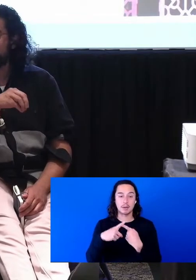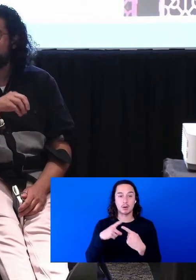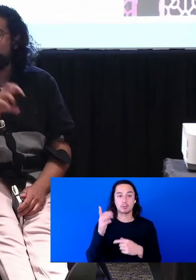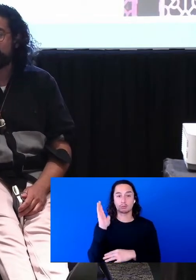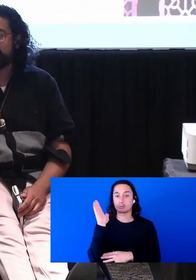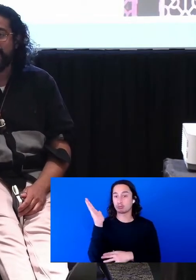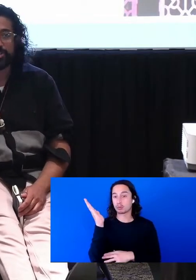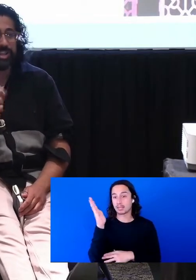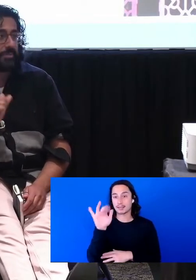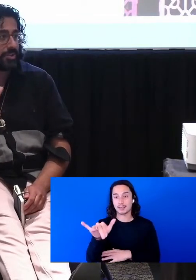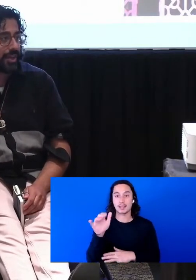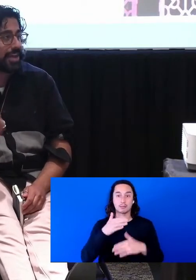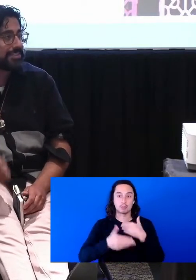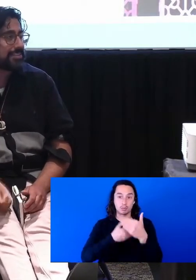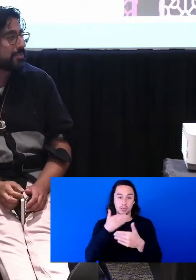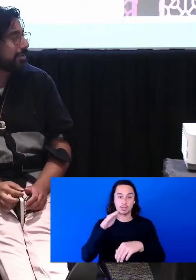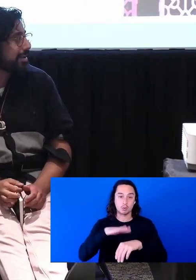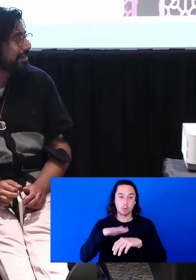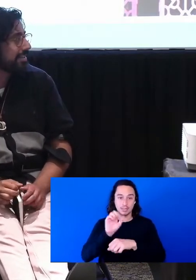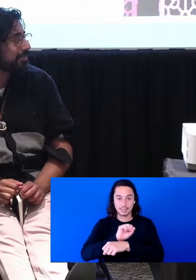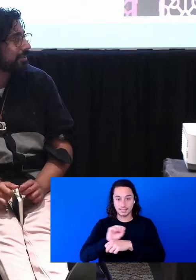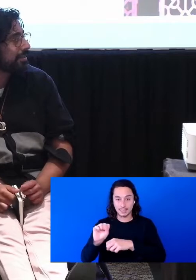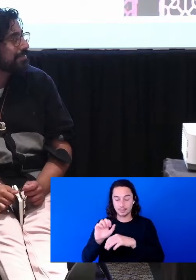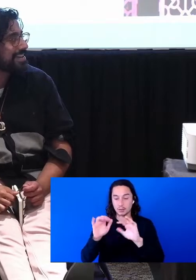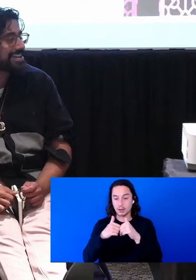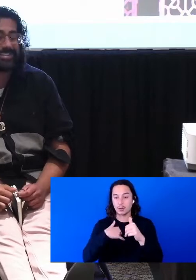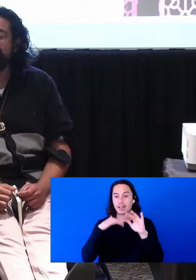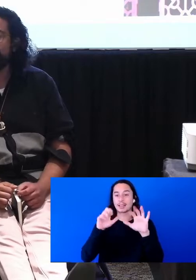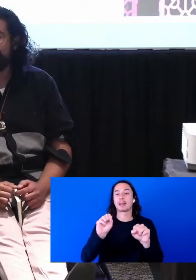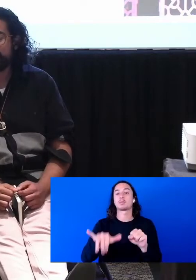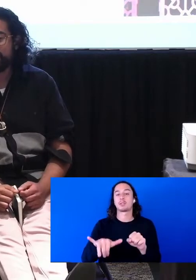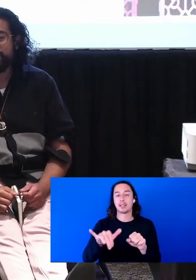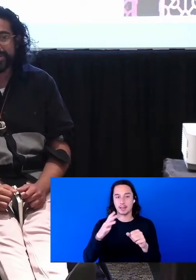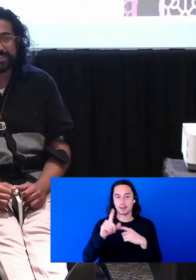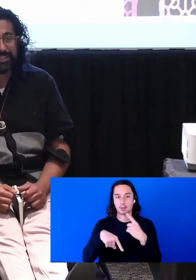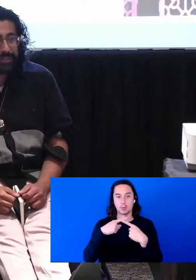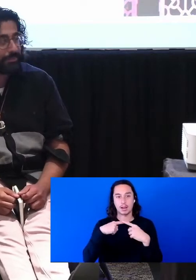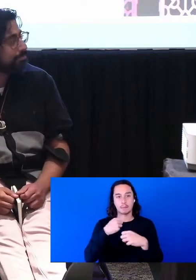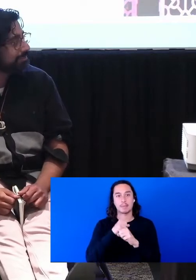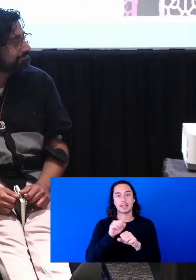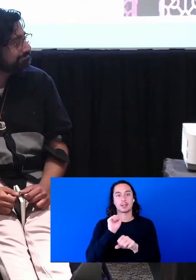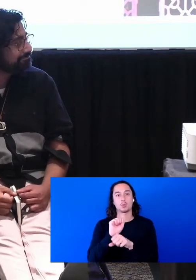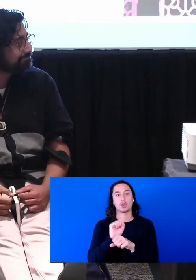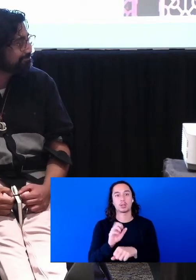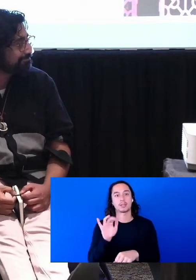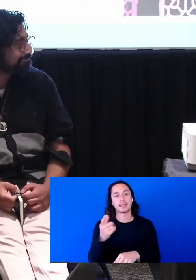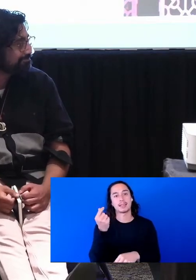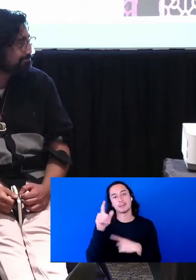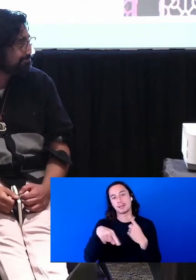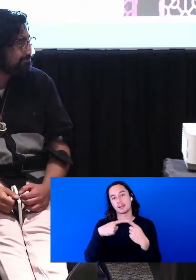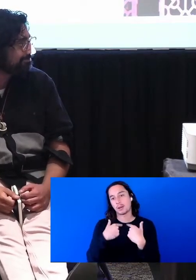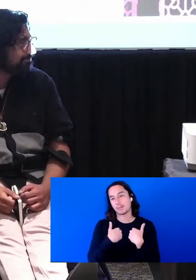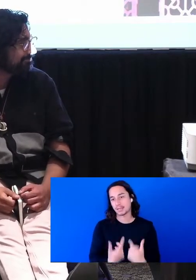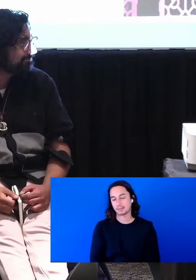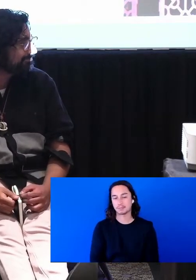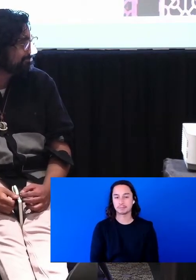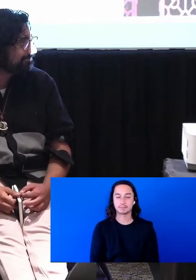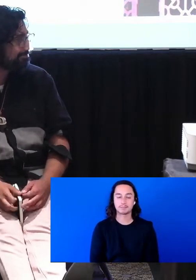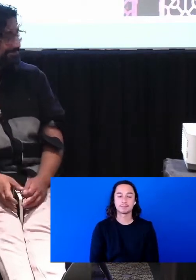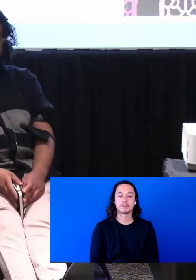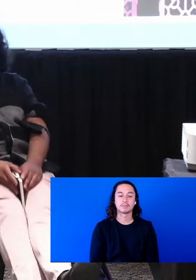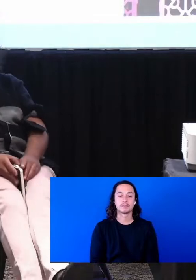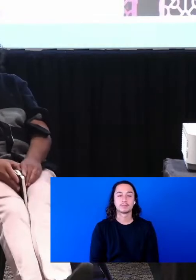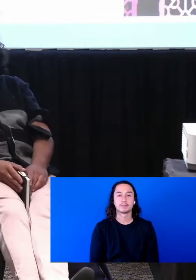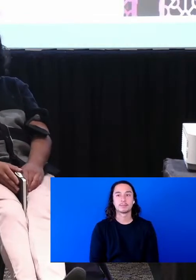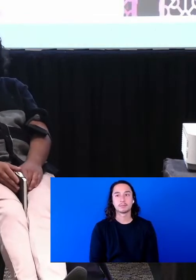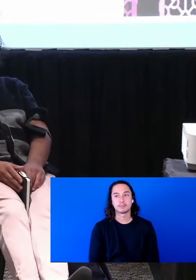on stage. How do I actually capture that essence when I'm making the work I'm making? And so that's a little bit about me. As someone who's seen both of